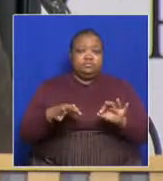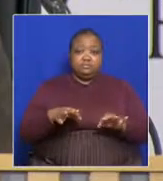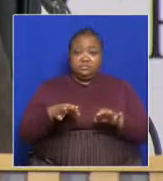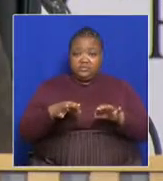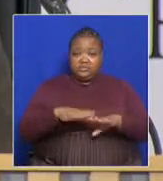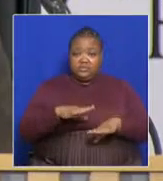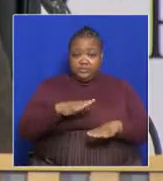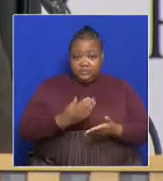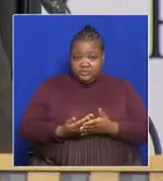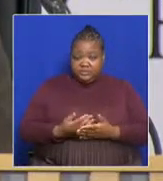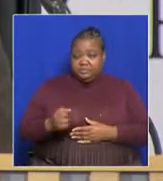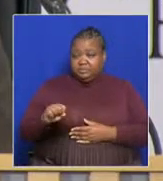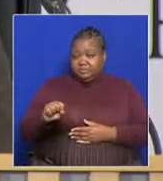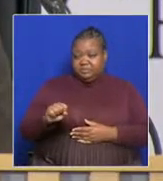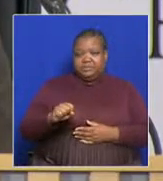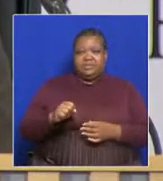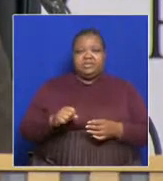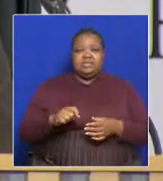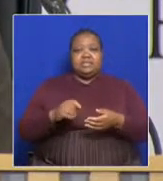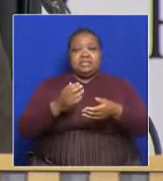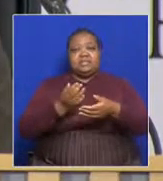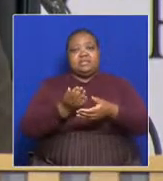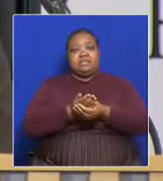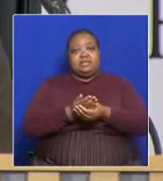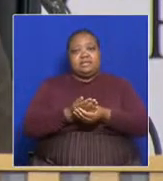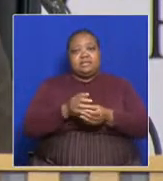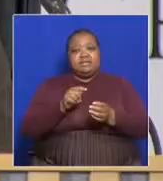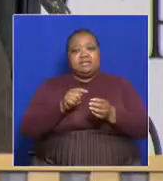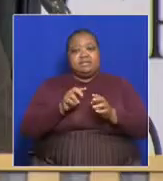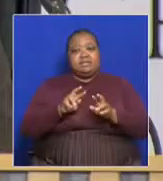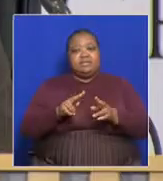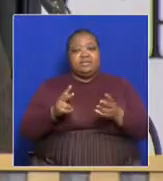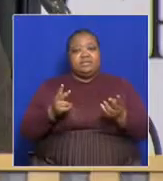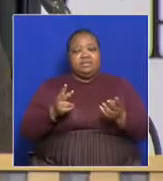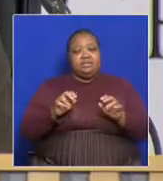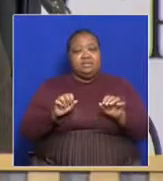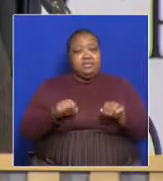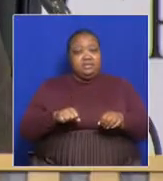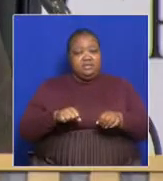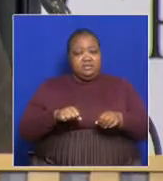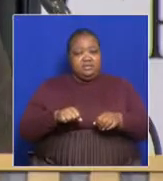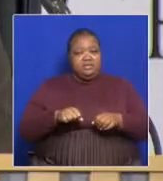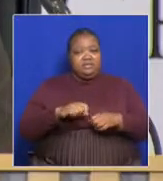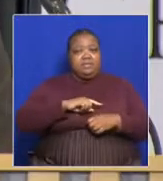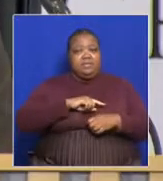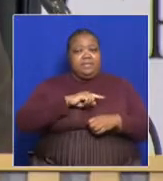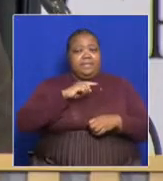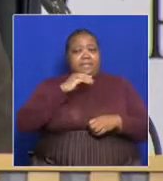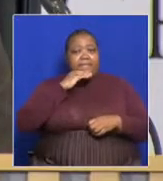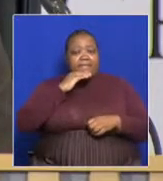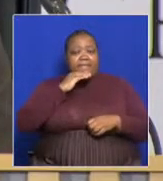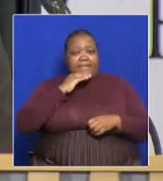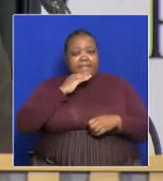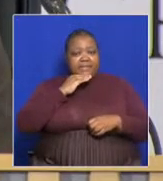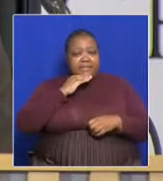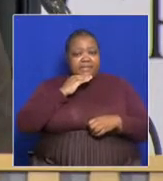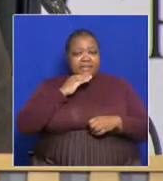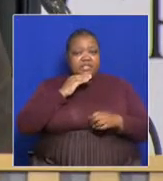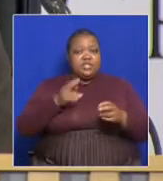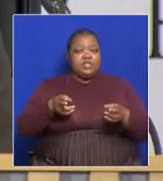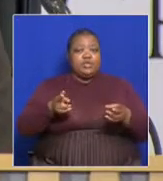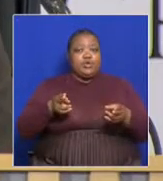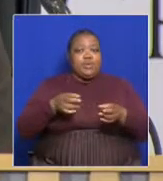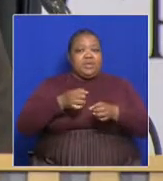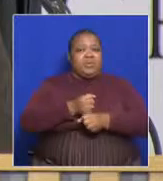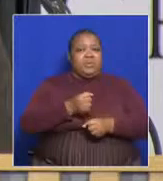this case, it was an exceptional circumstance, meaning it was out of the course of our ordinary line of work. I